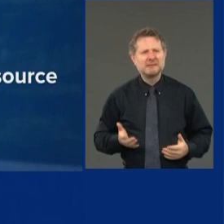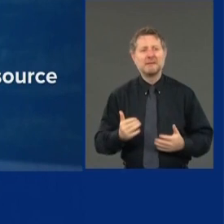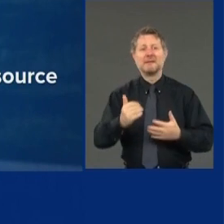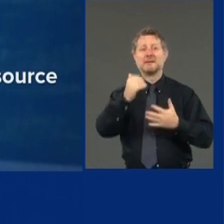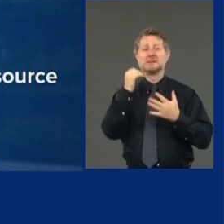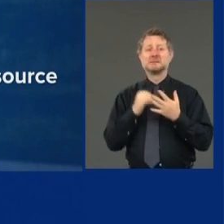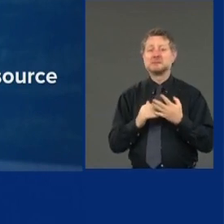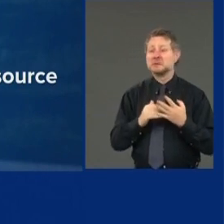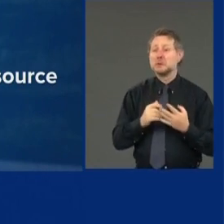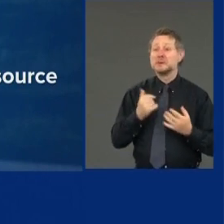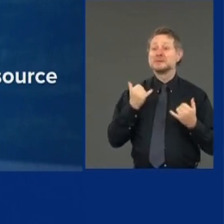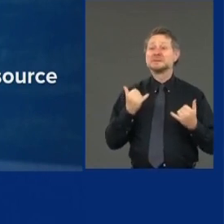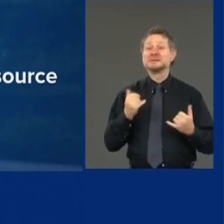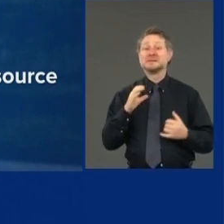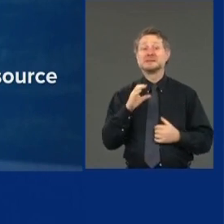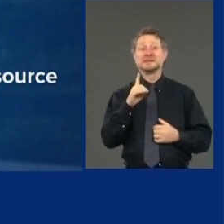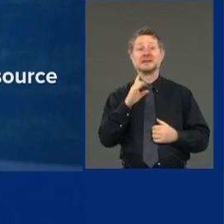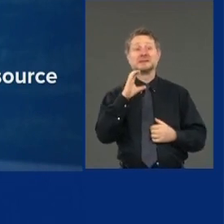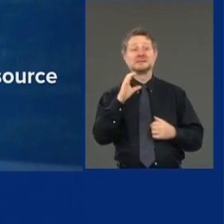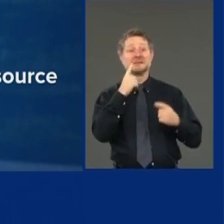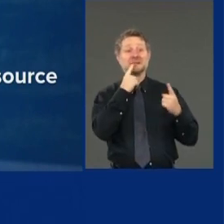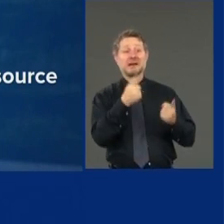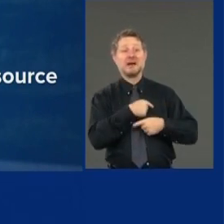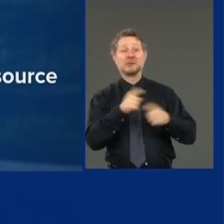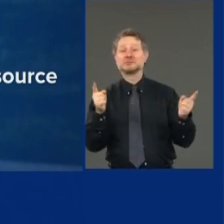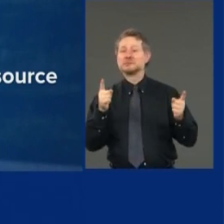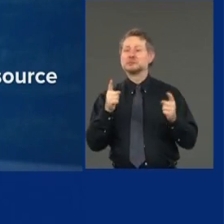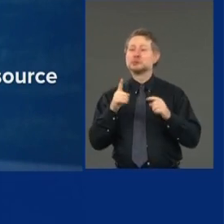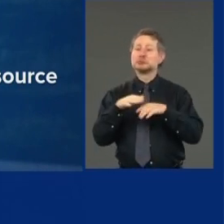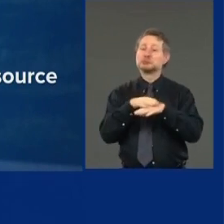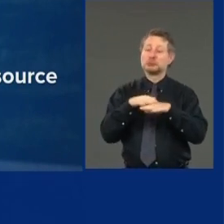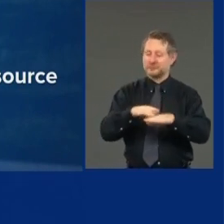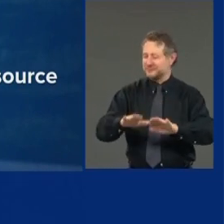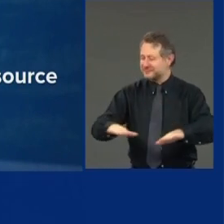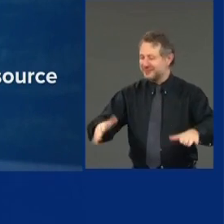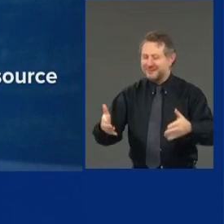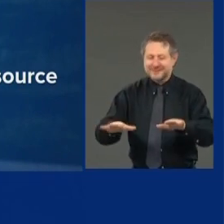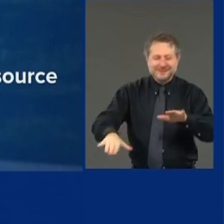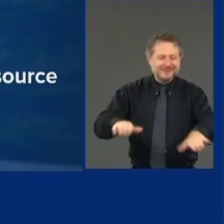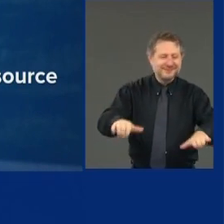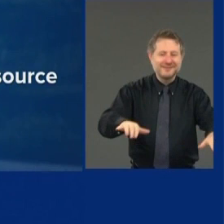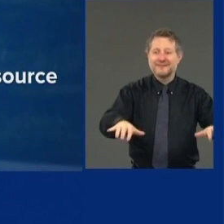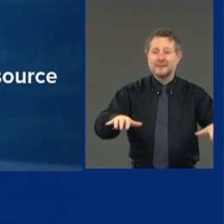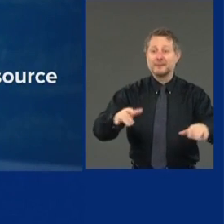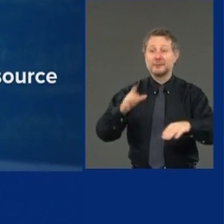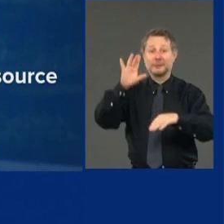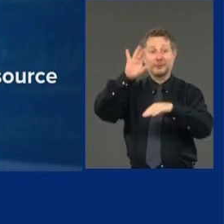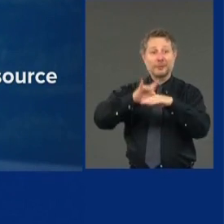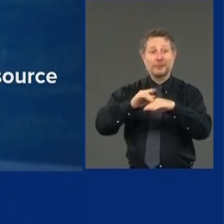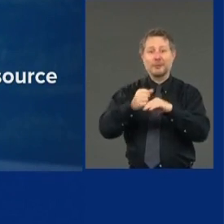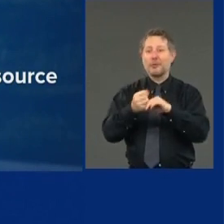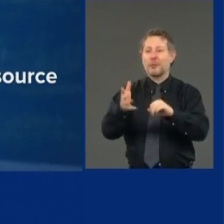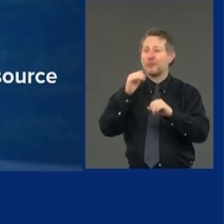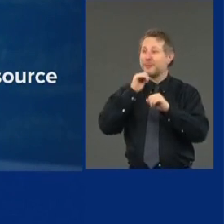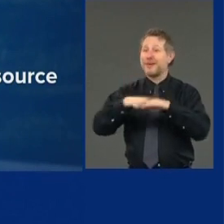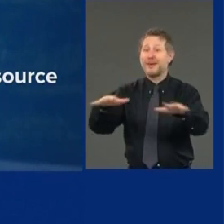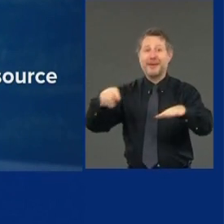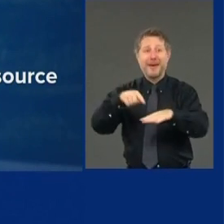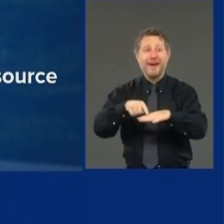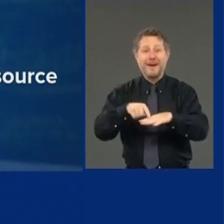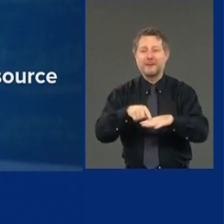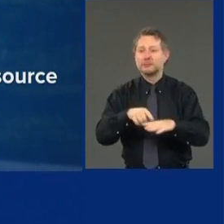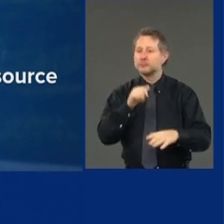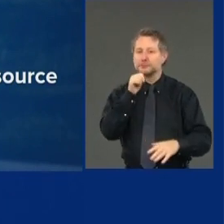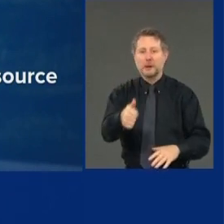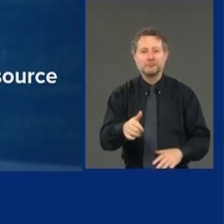CDC says infected surfaces are not a major source of transmission. When we